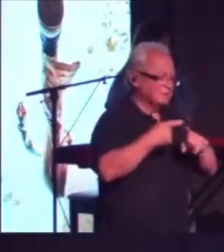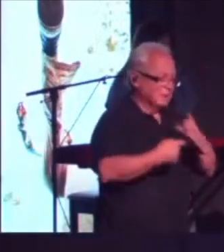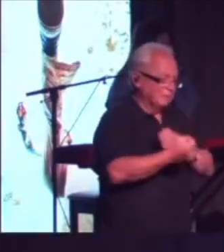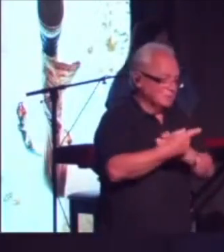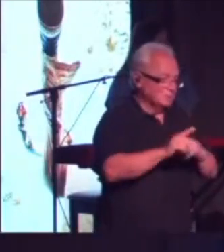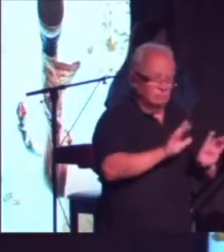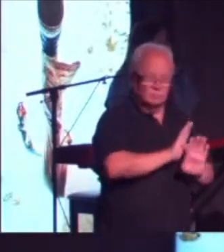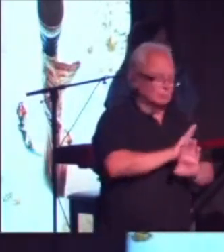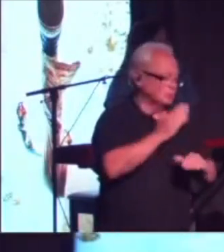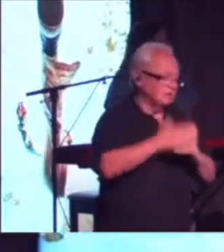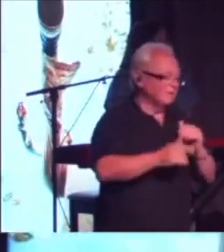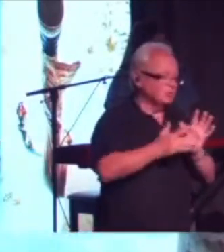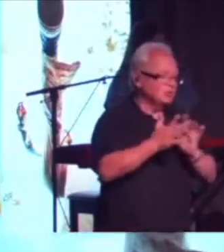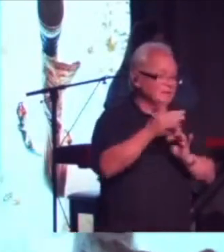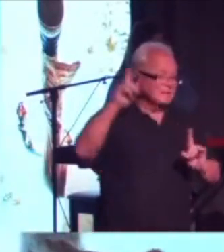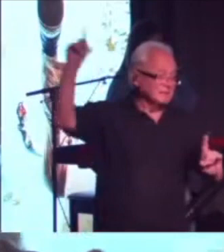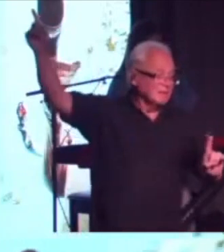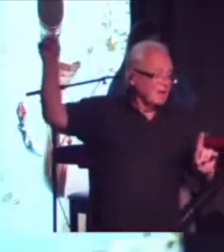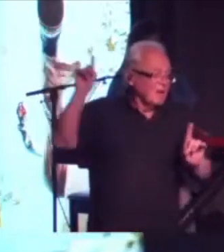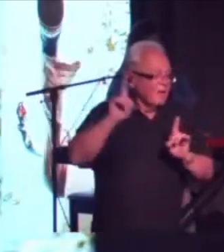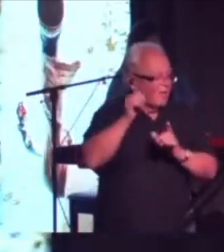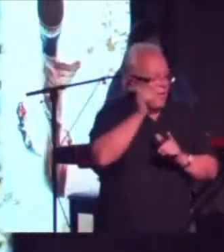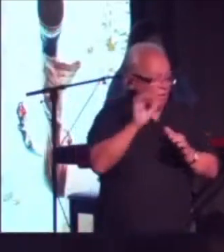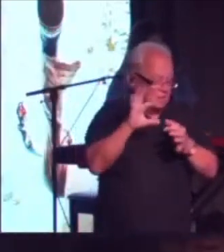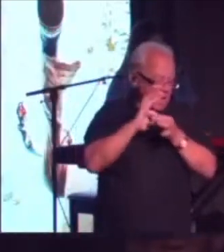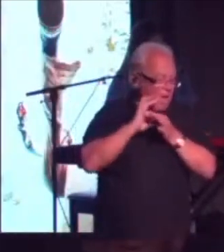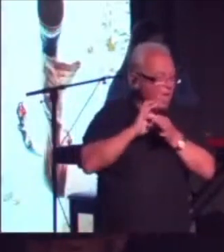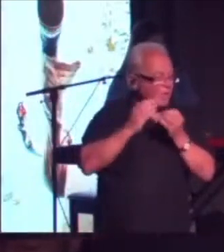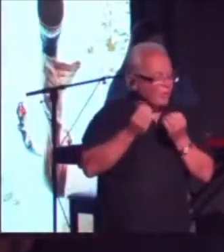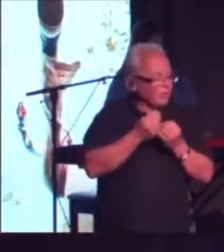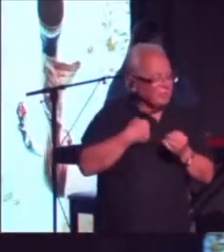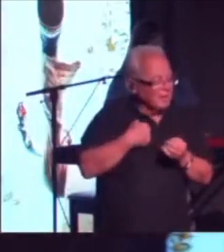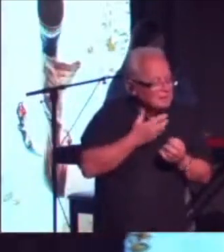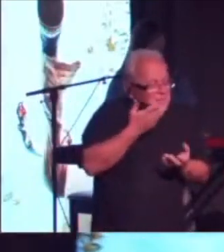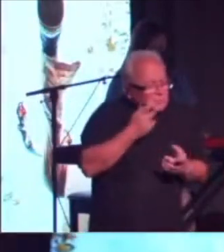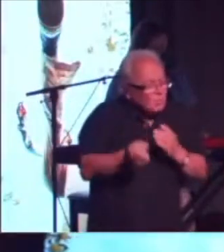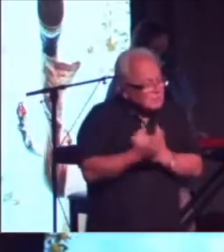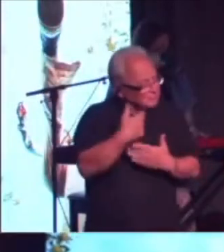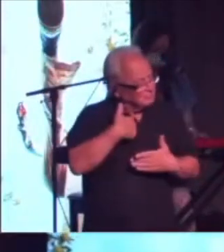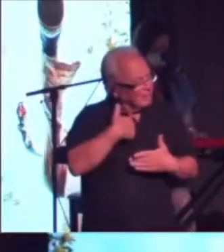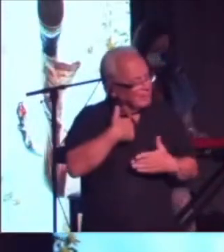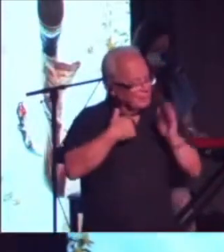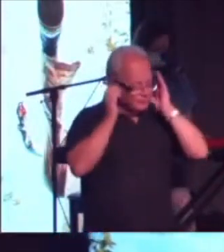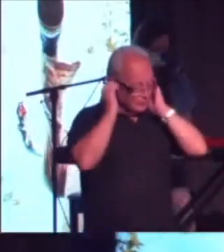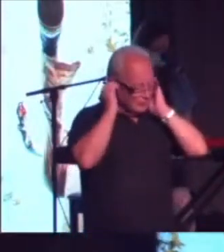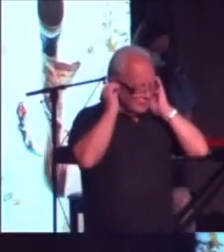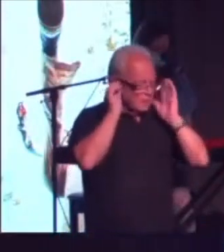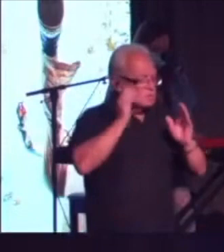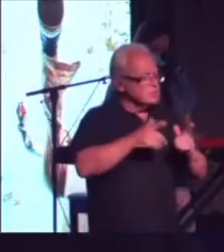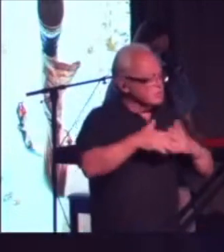you. A lot of people don't do that because their value or their status in the sense is preserved in what they know that you don't